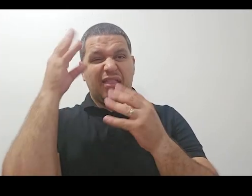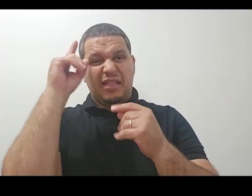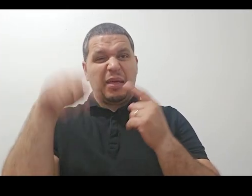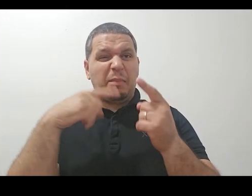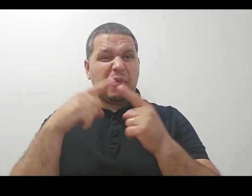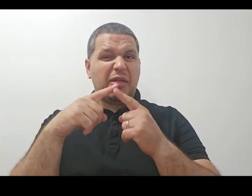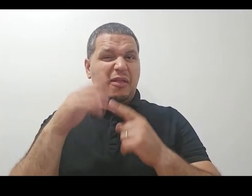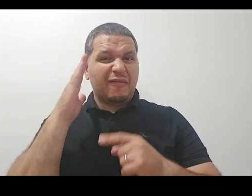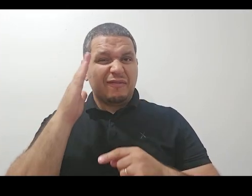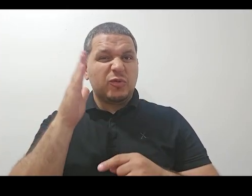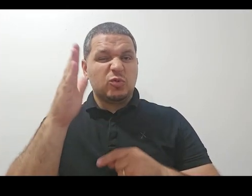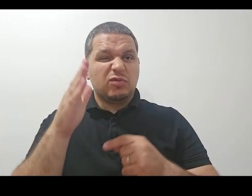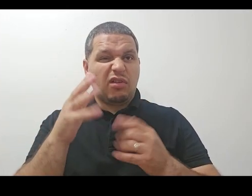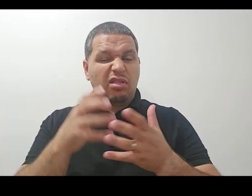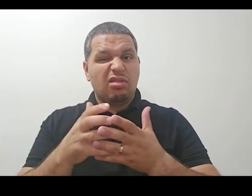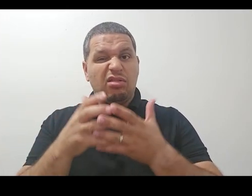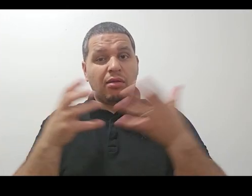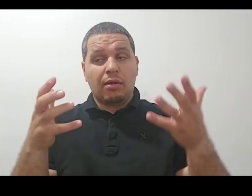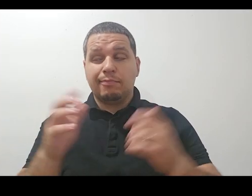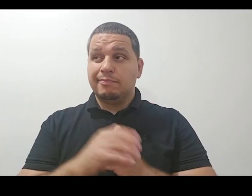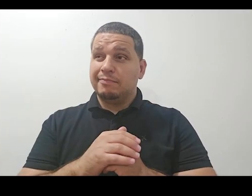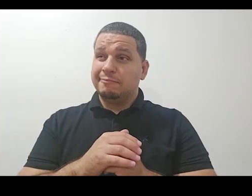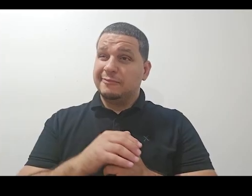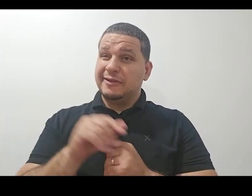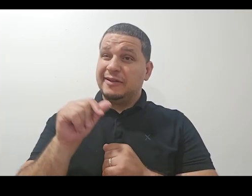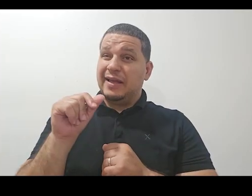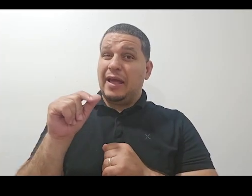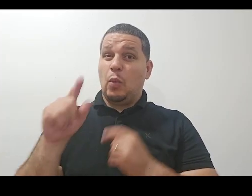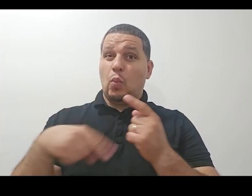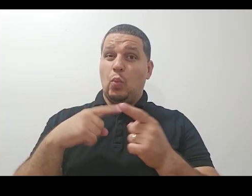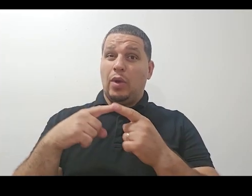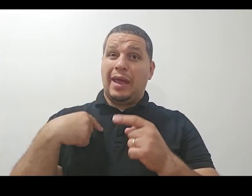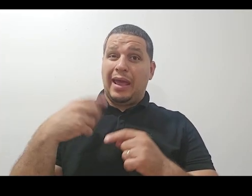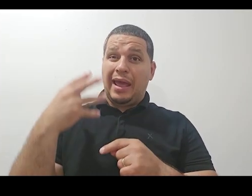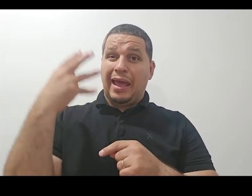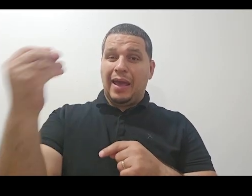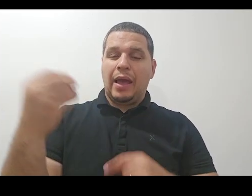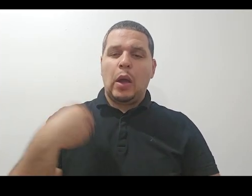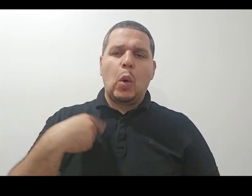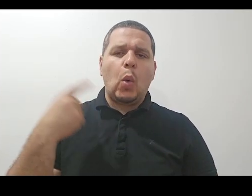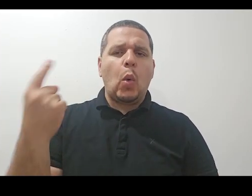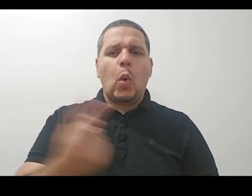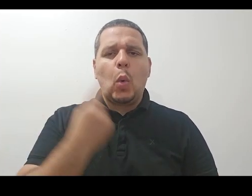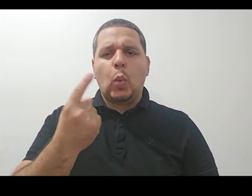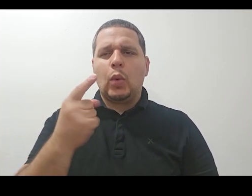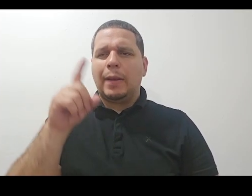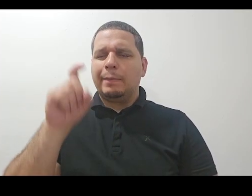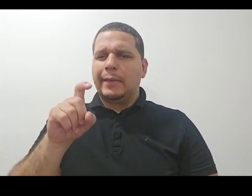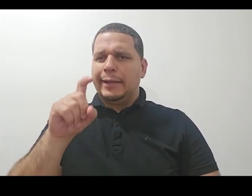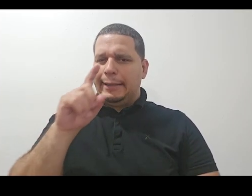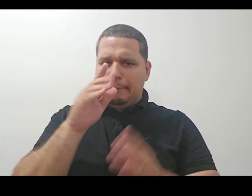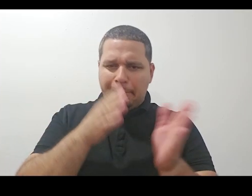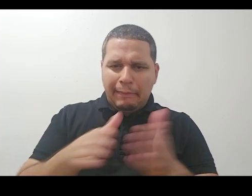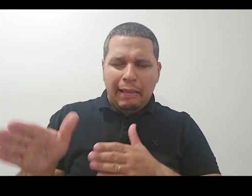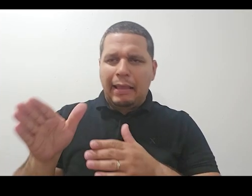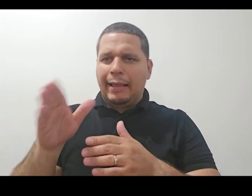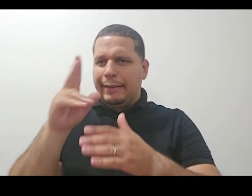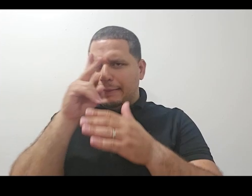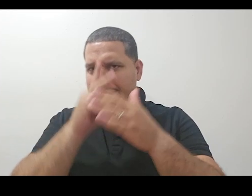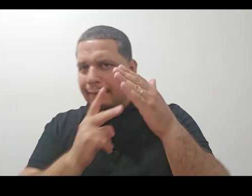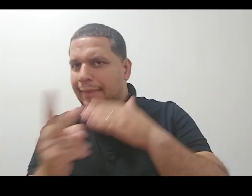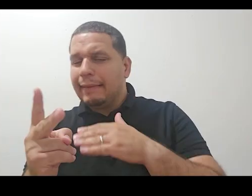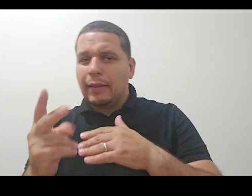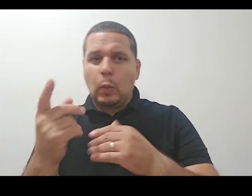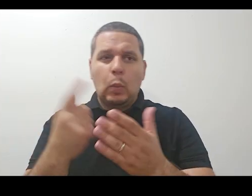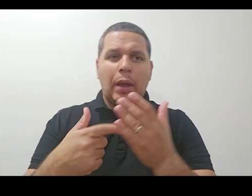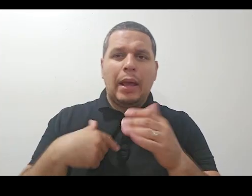and like going out and everything, I always have to think ahead of what I'm doing and everything